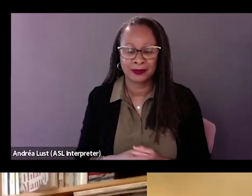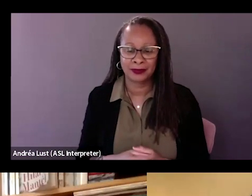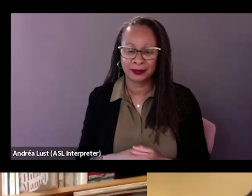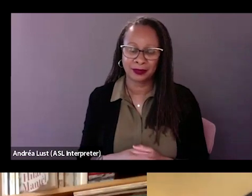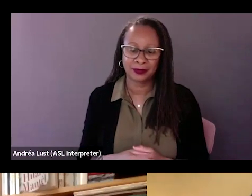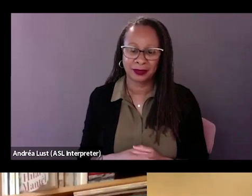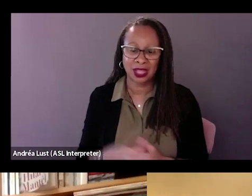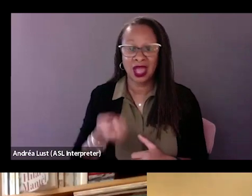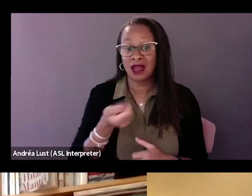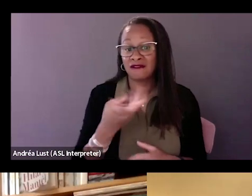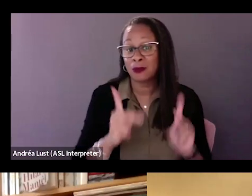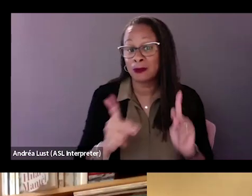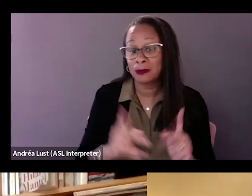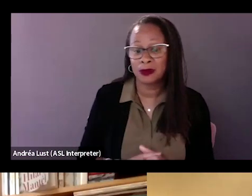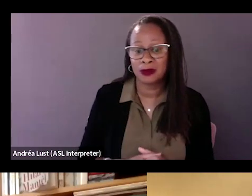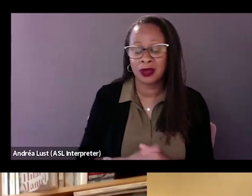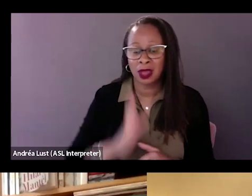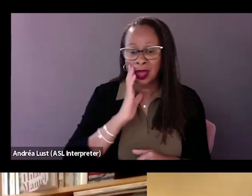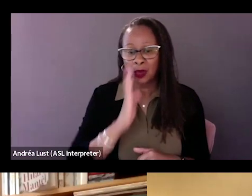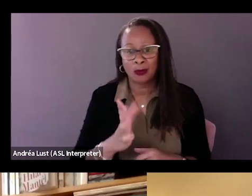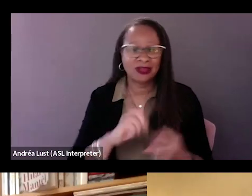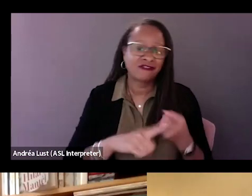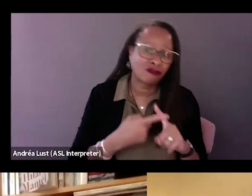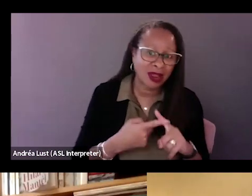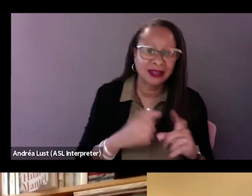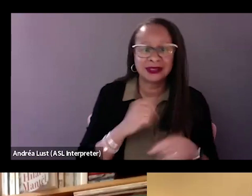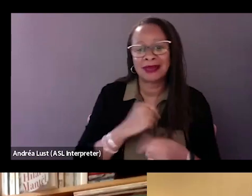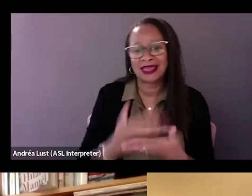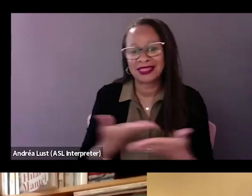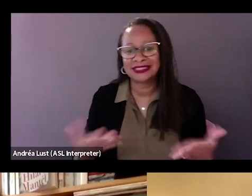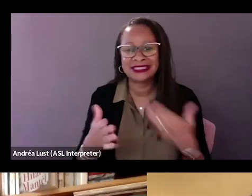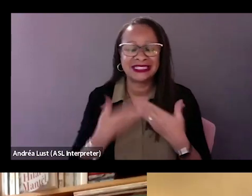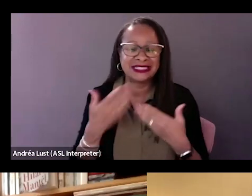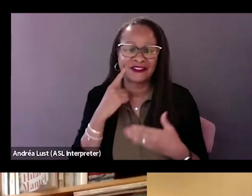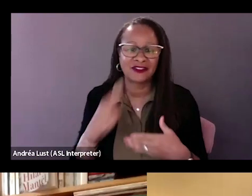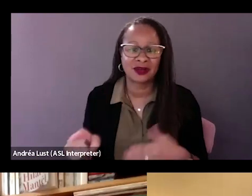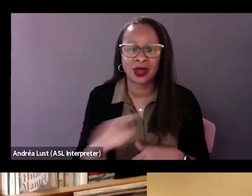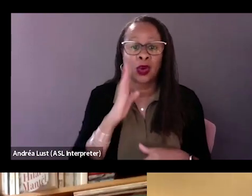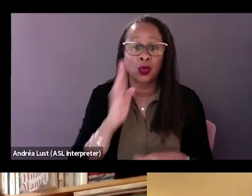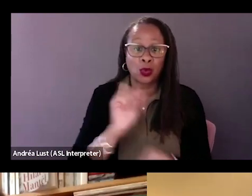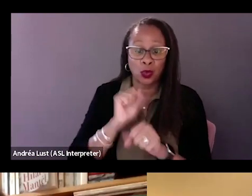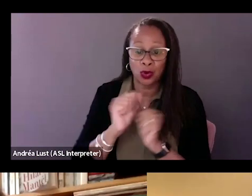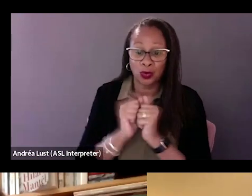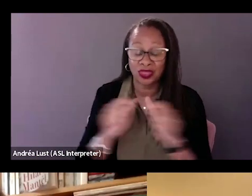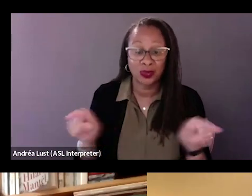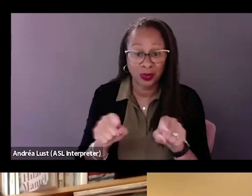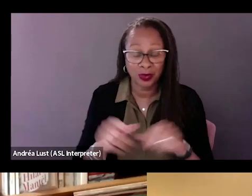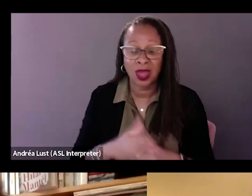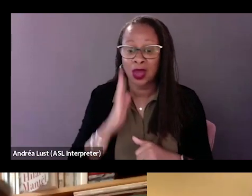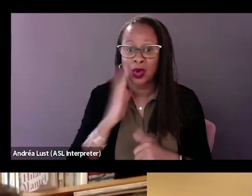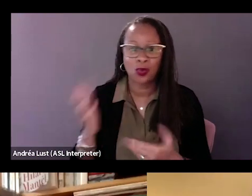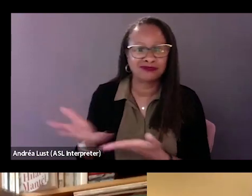There's a couple of people who will be your friends, who will make things easy for you, who will work with you, who will raise you